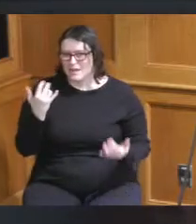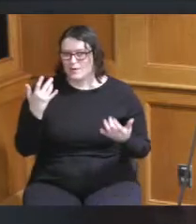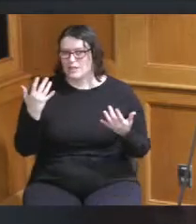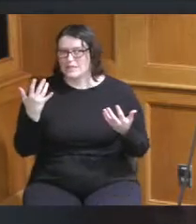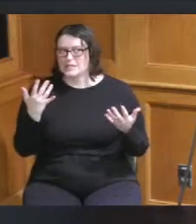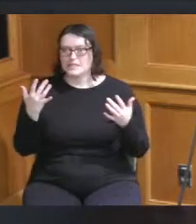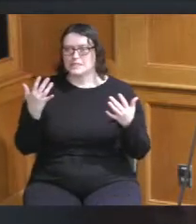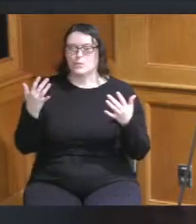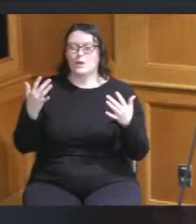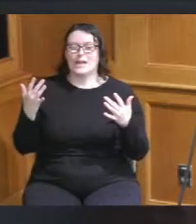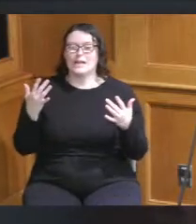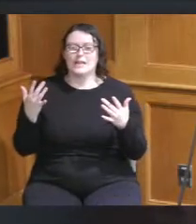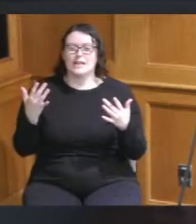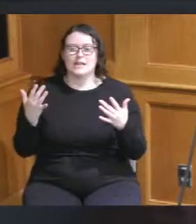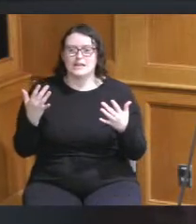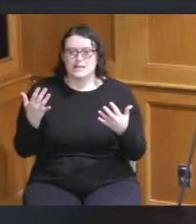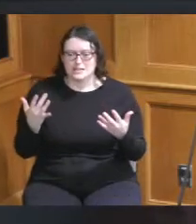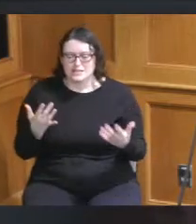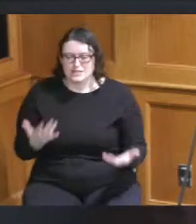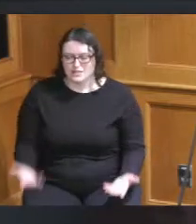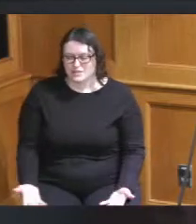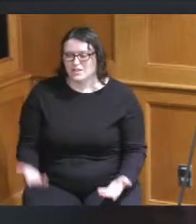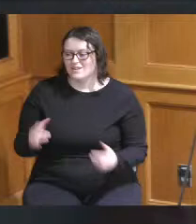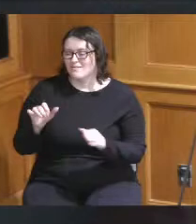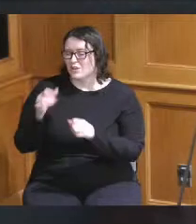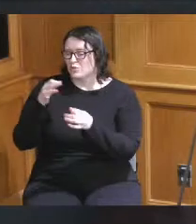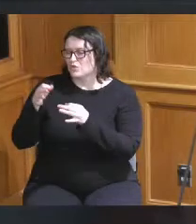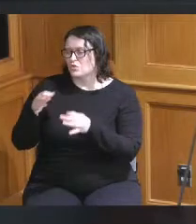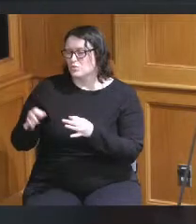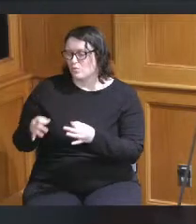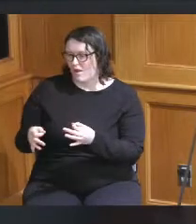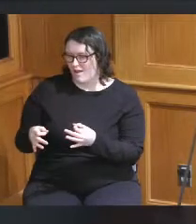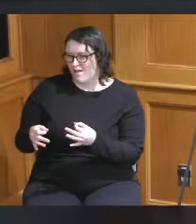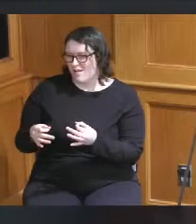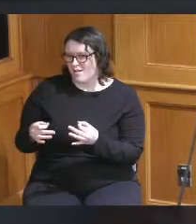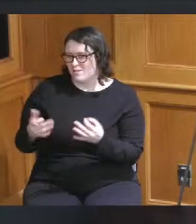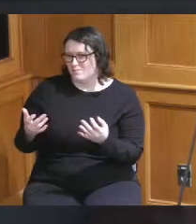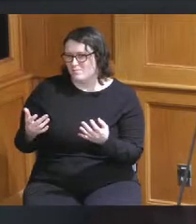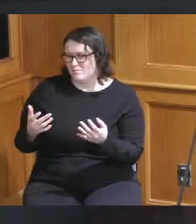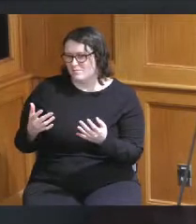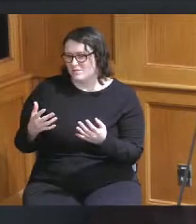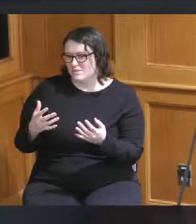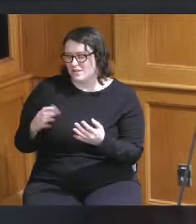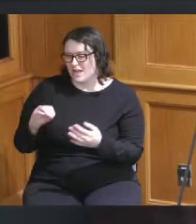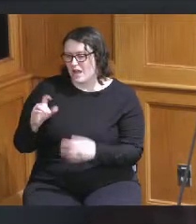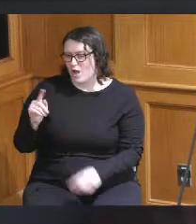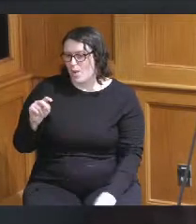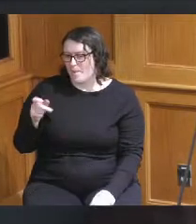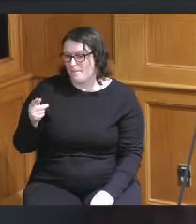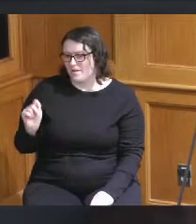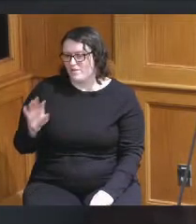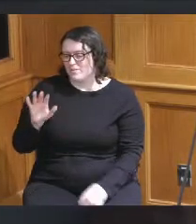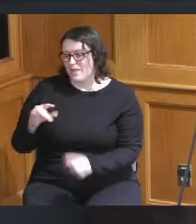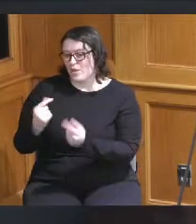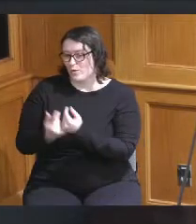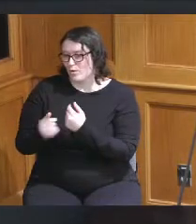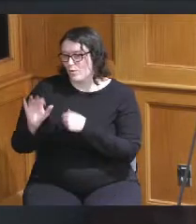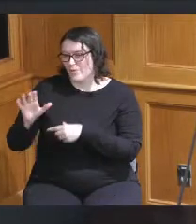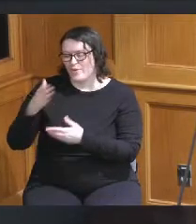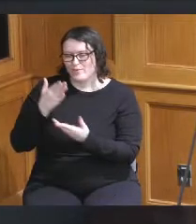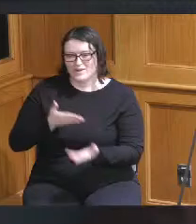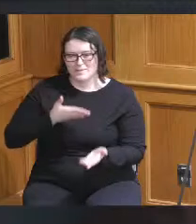here. So could you describe to us the output from that group, what the